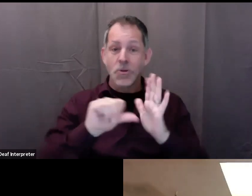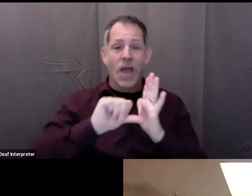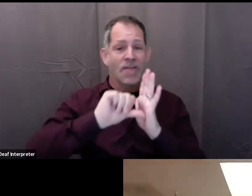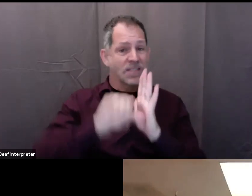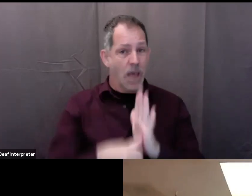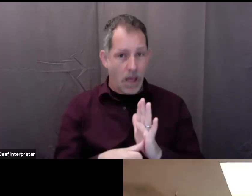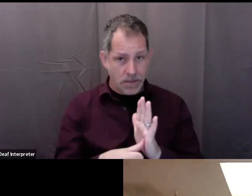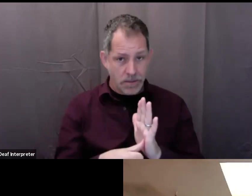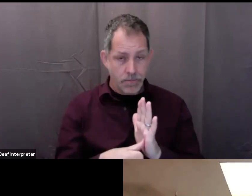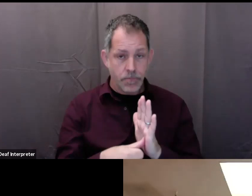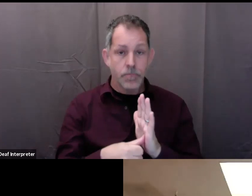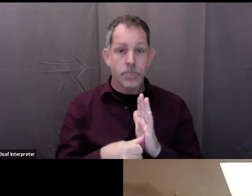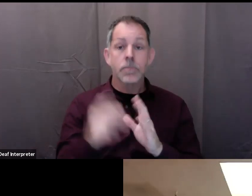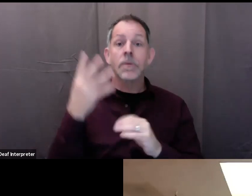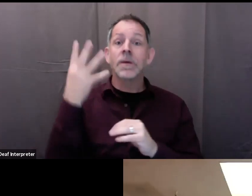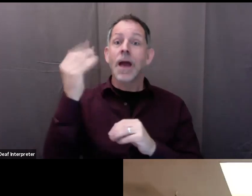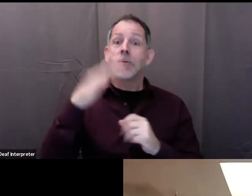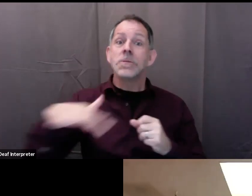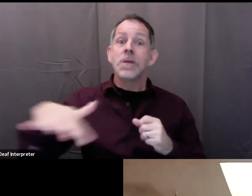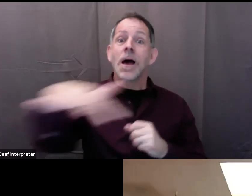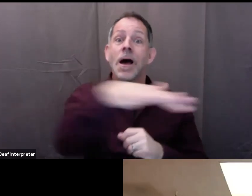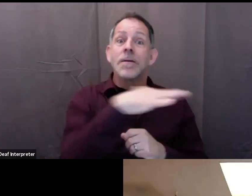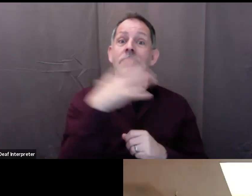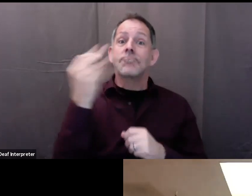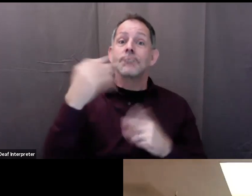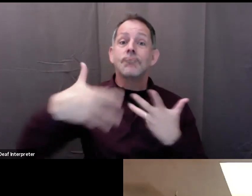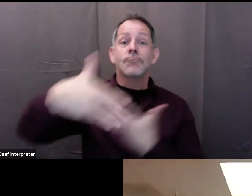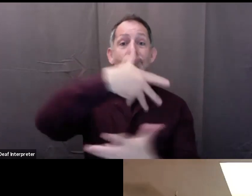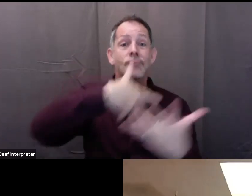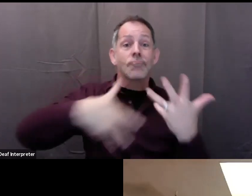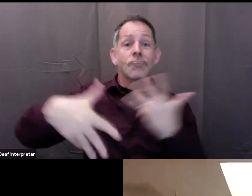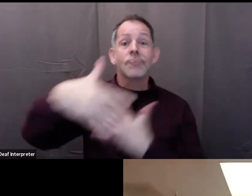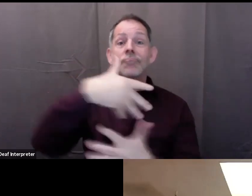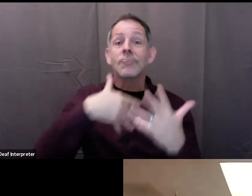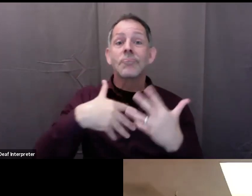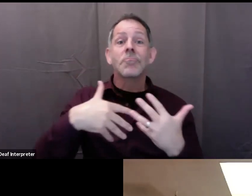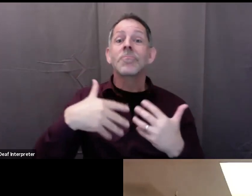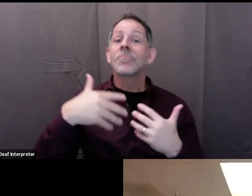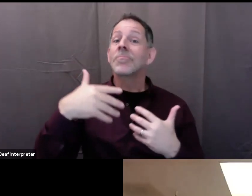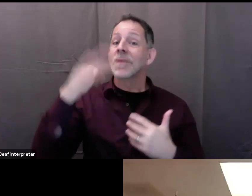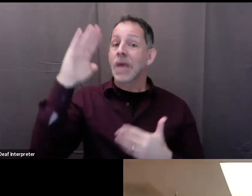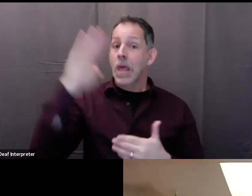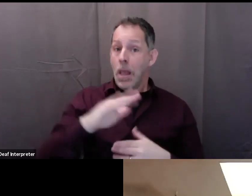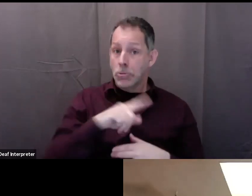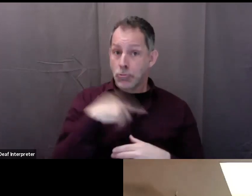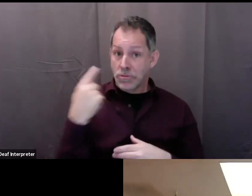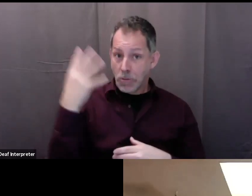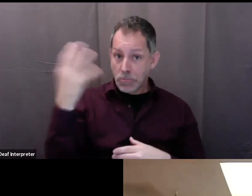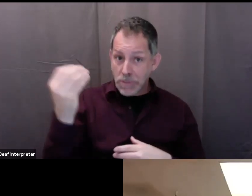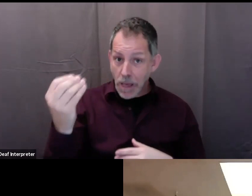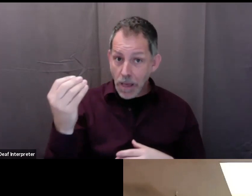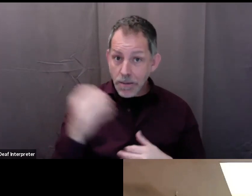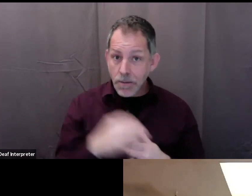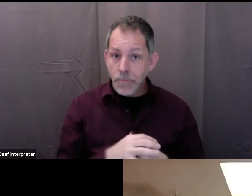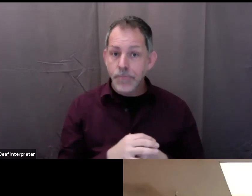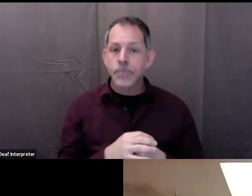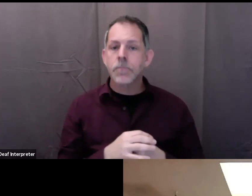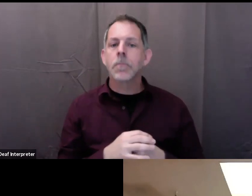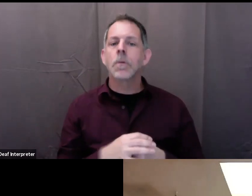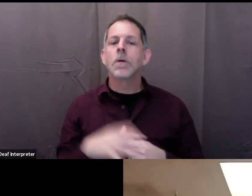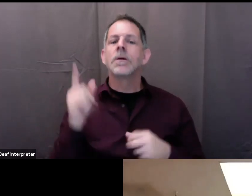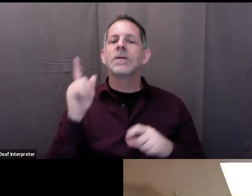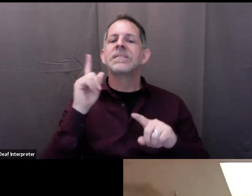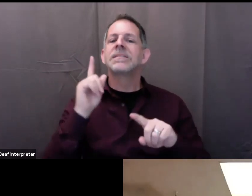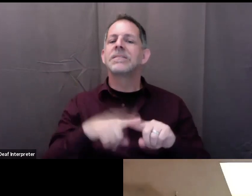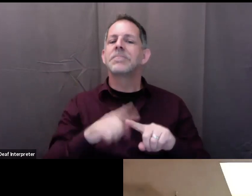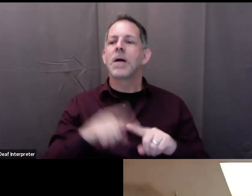the lower risk end of potential activities. We're going to take a look at that next week. We want to see how our numbers are